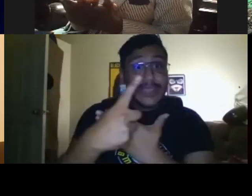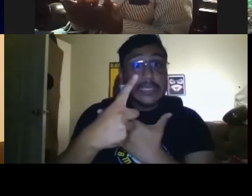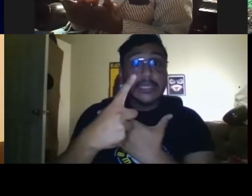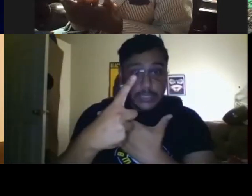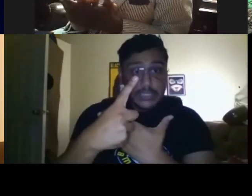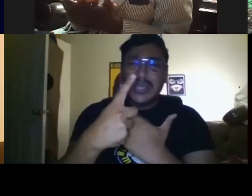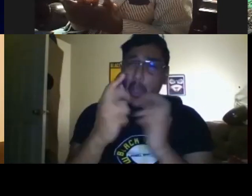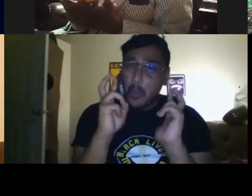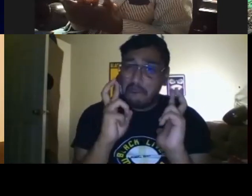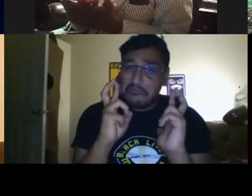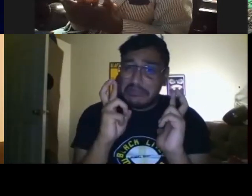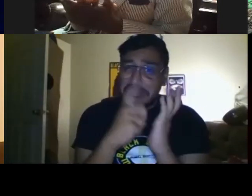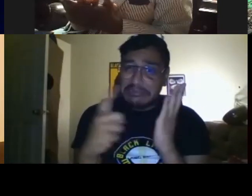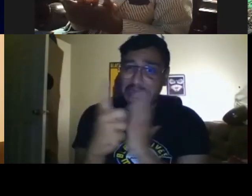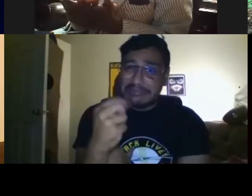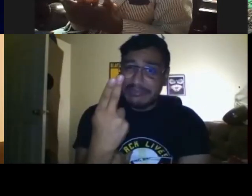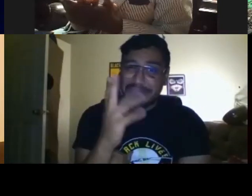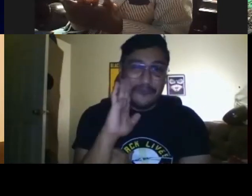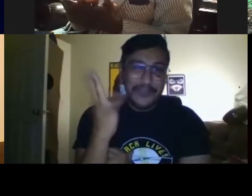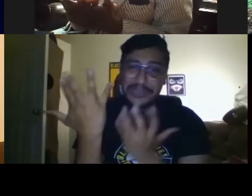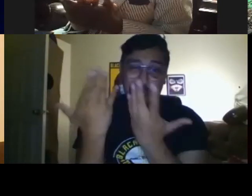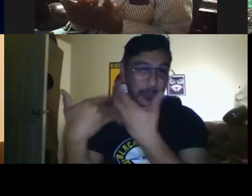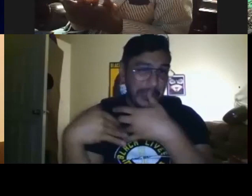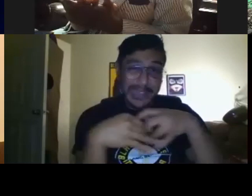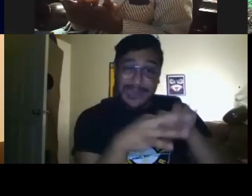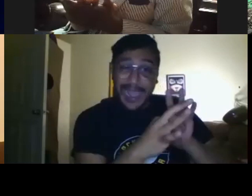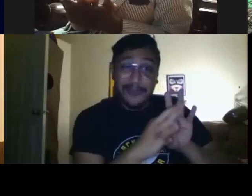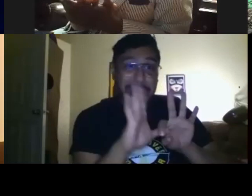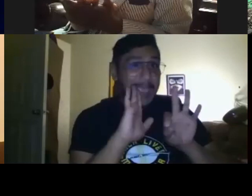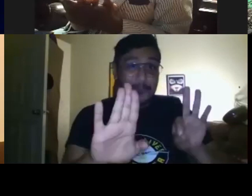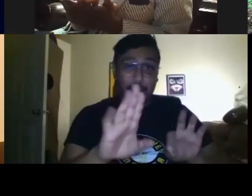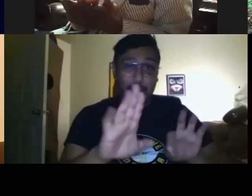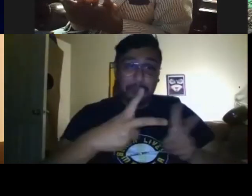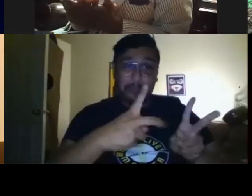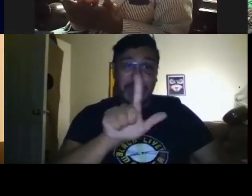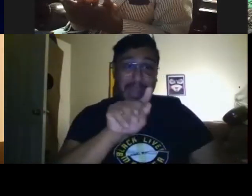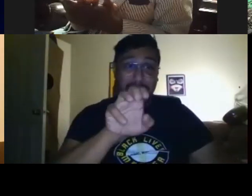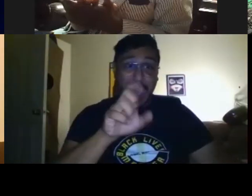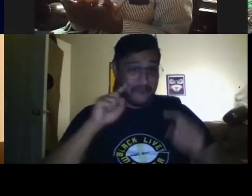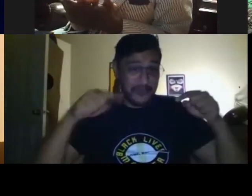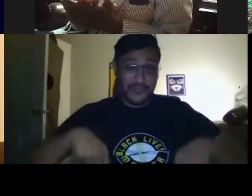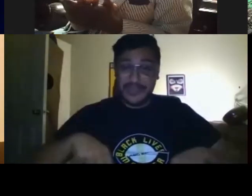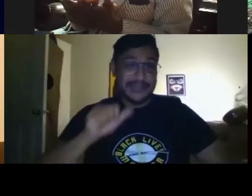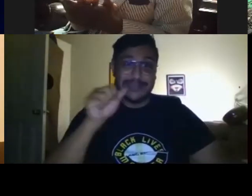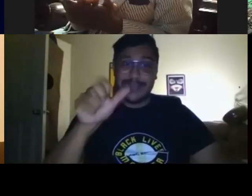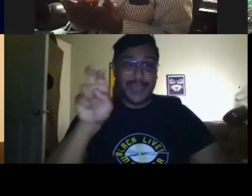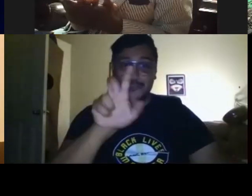next Thursday, we'll work it out and we'll be live on This Is Not a Drill right here